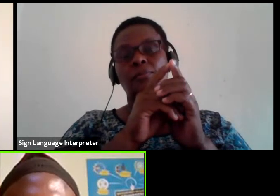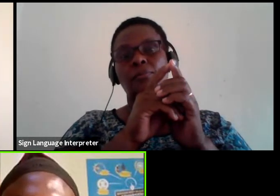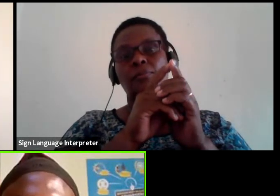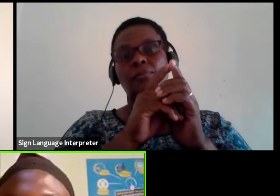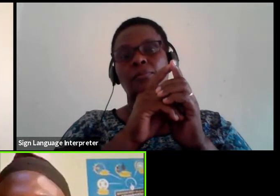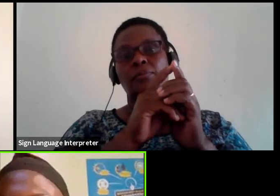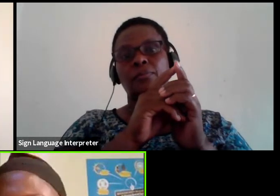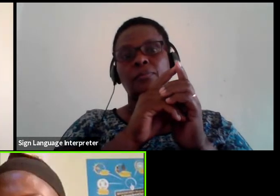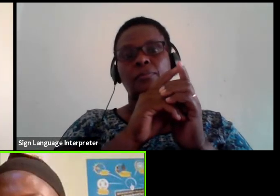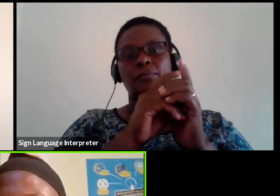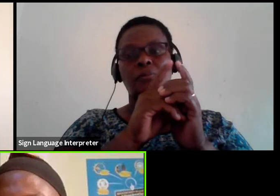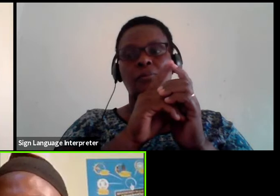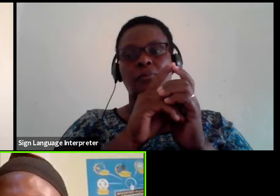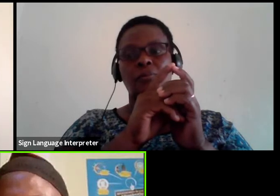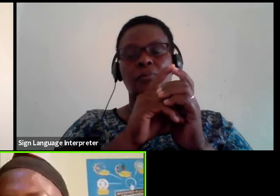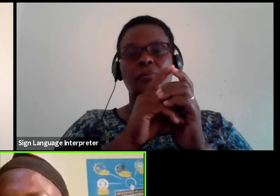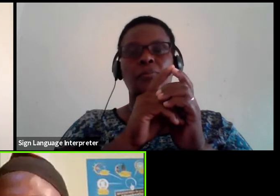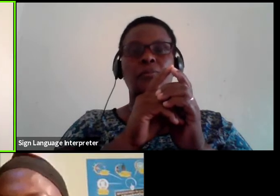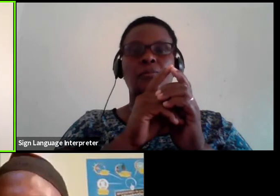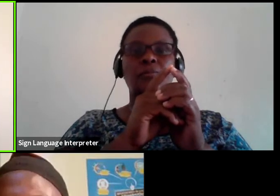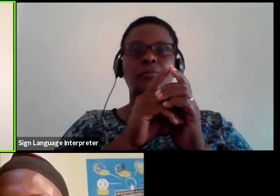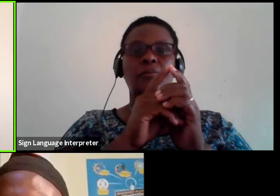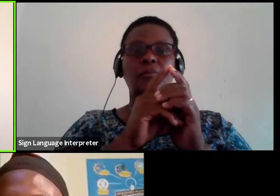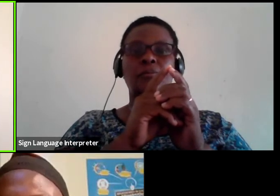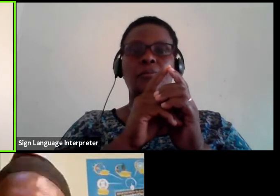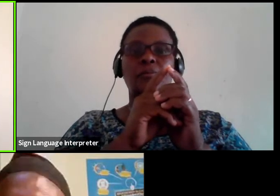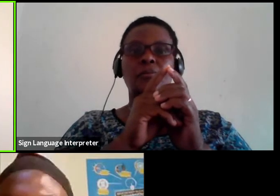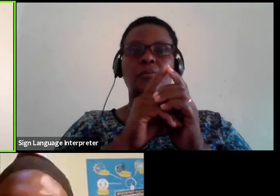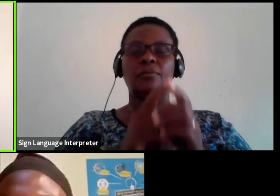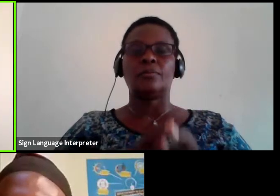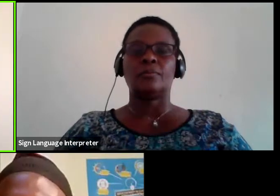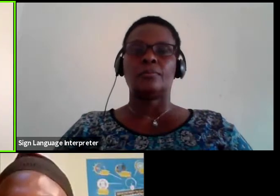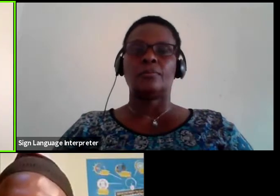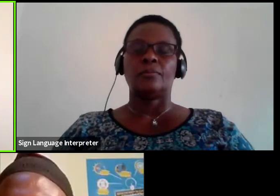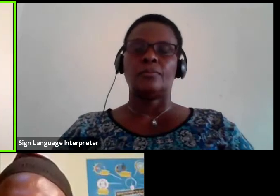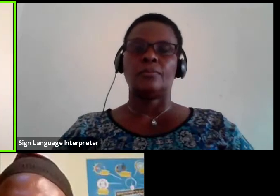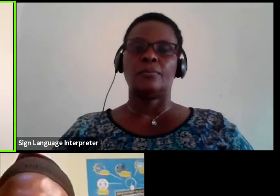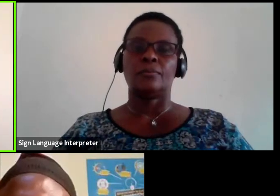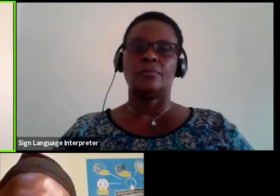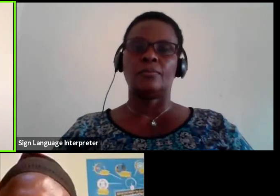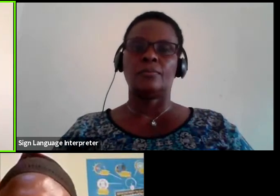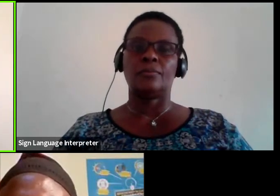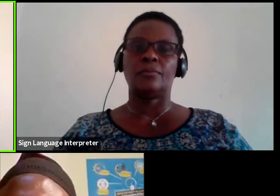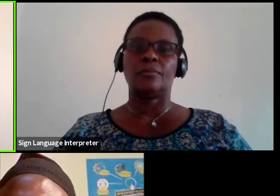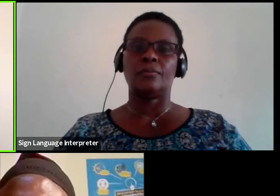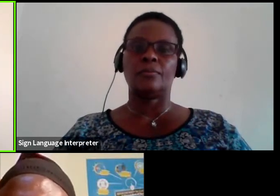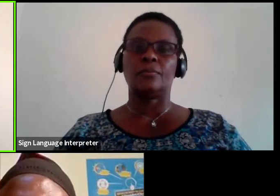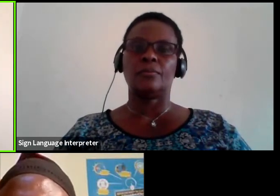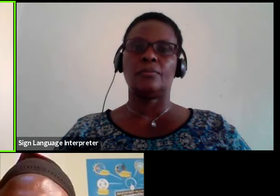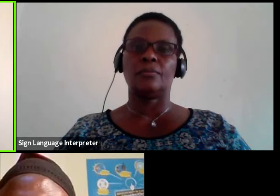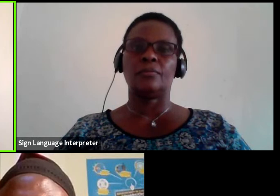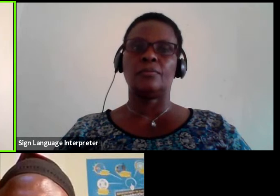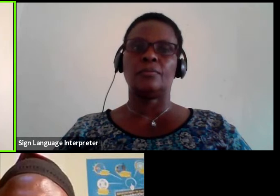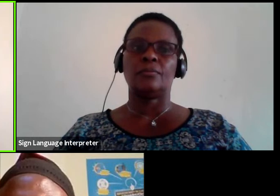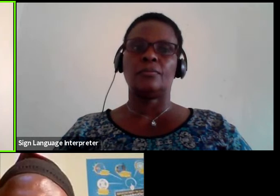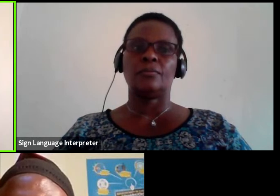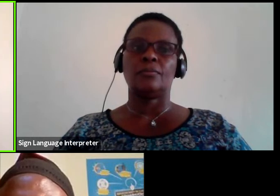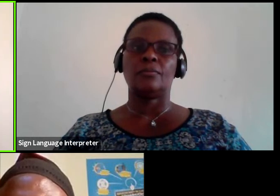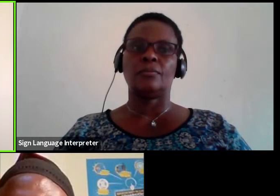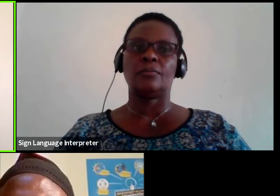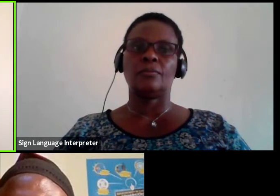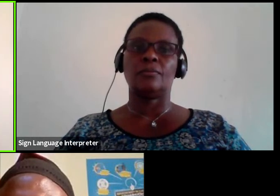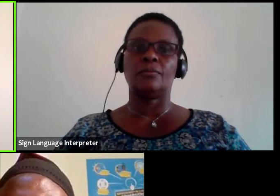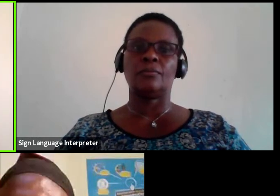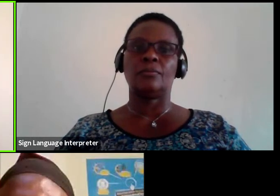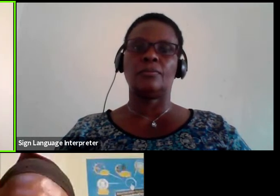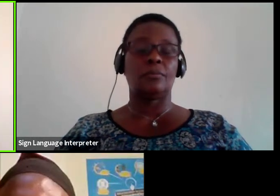you. I think I share that view as well. The laws of standards. Thank you very much, Desmond. The CPESA team, I'm going to need a recording